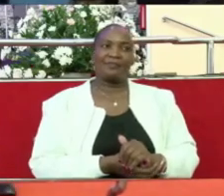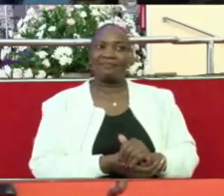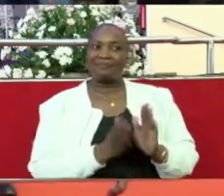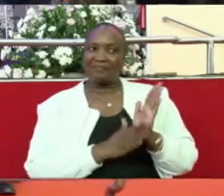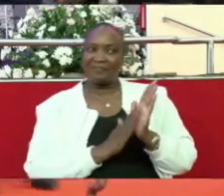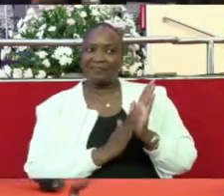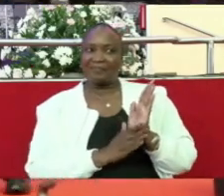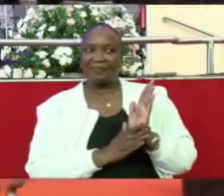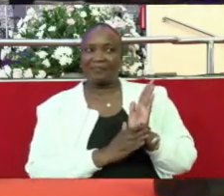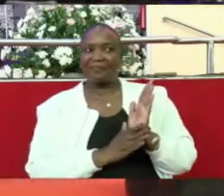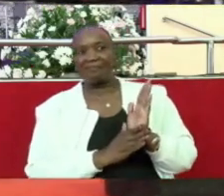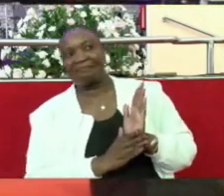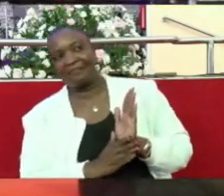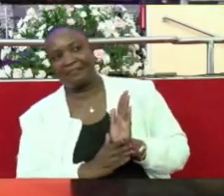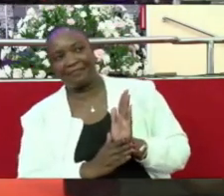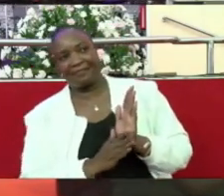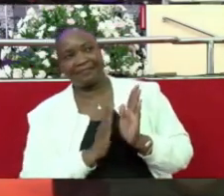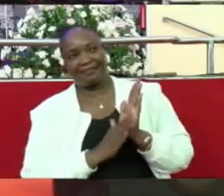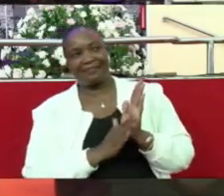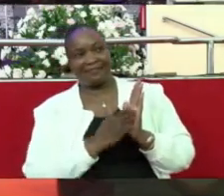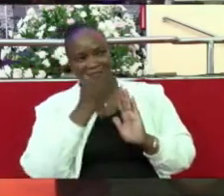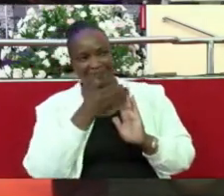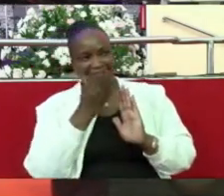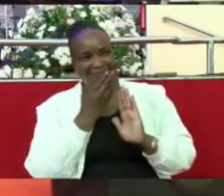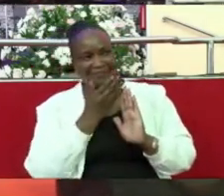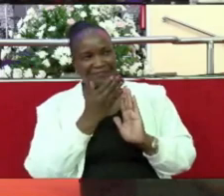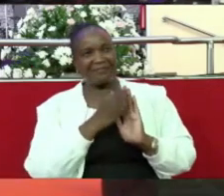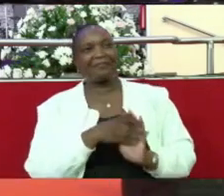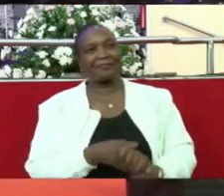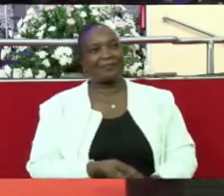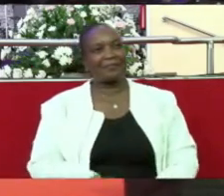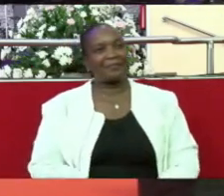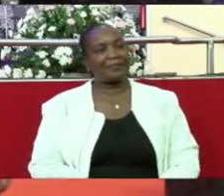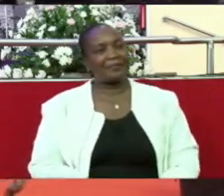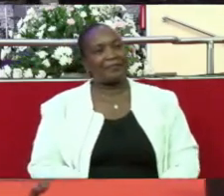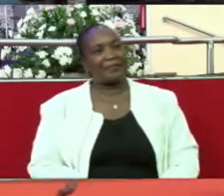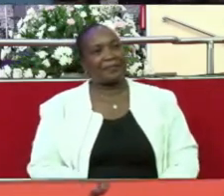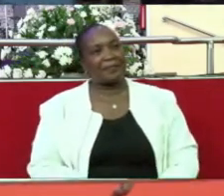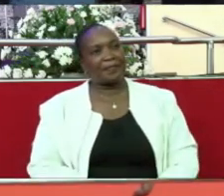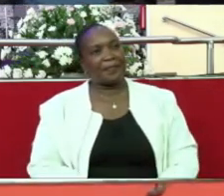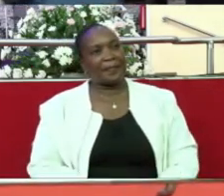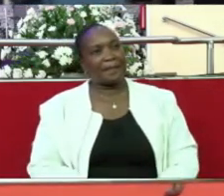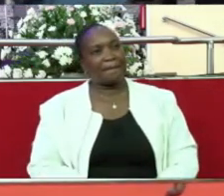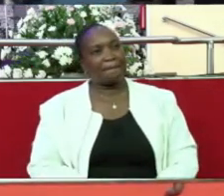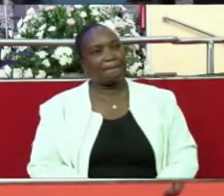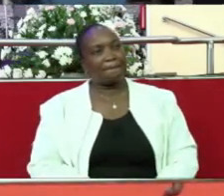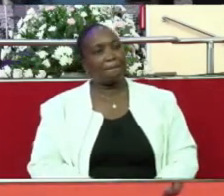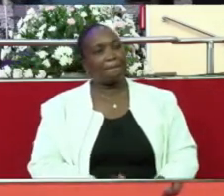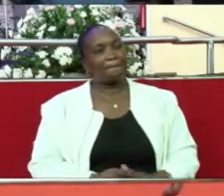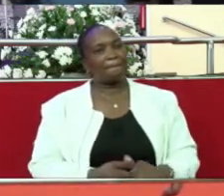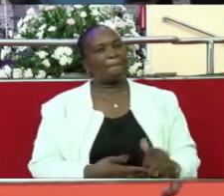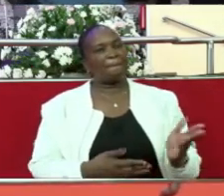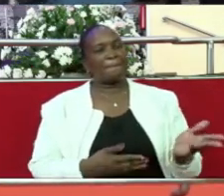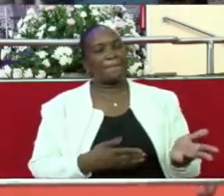Unaumiza watu. You make people not to feel like they need you. Unakosa kufanya watu waone kama wanakuhitaji. You know we don't need to know who you are. Hatuhitaji